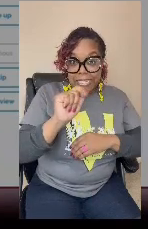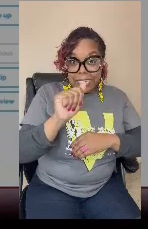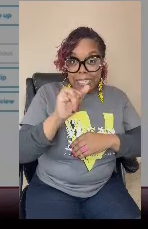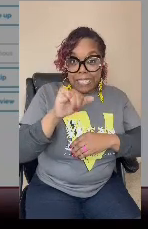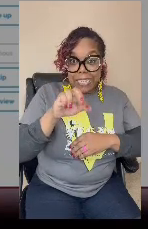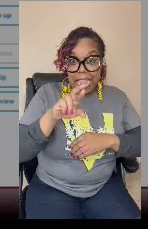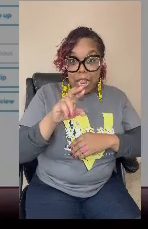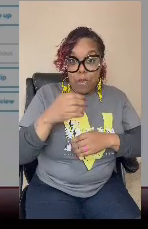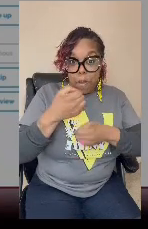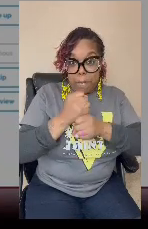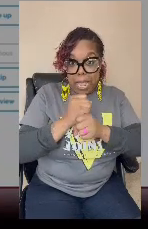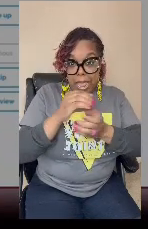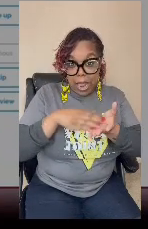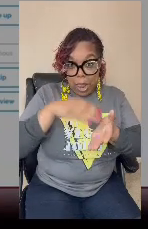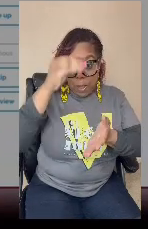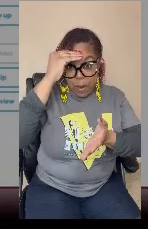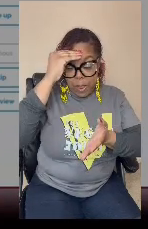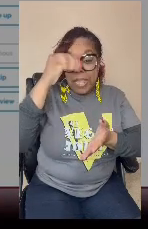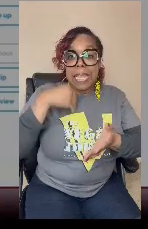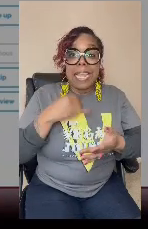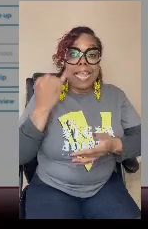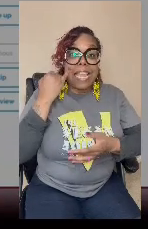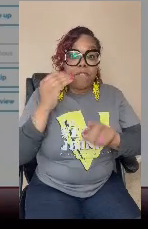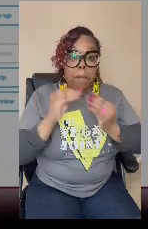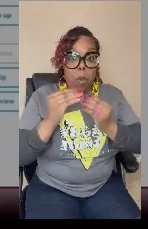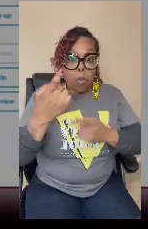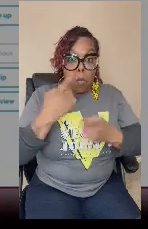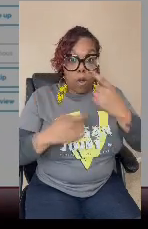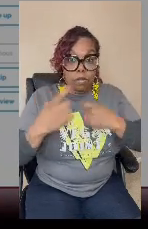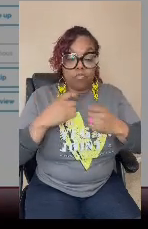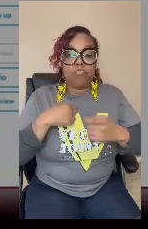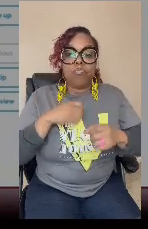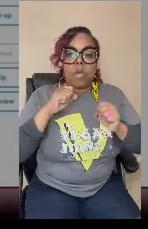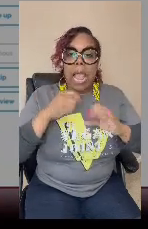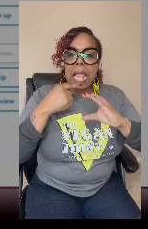any questions, you can email me at